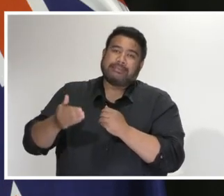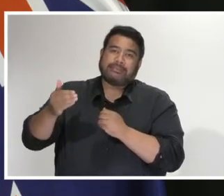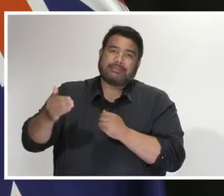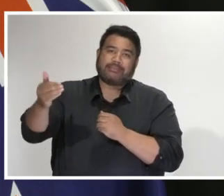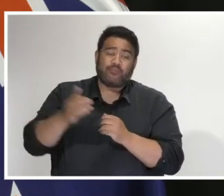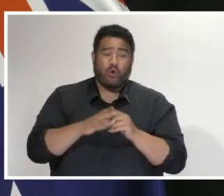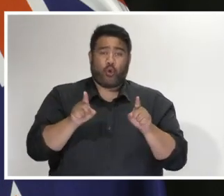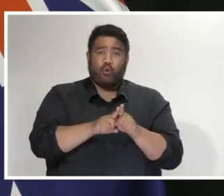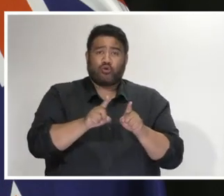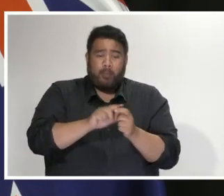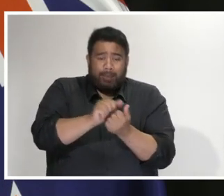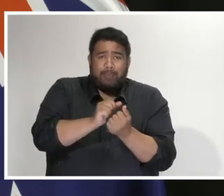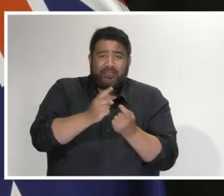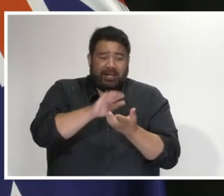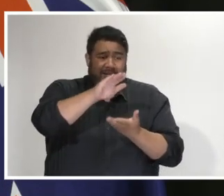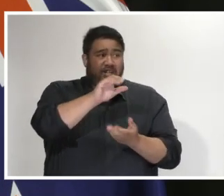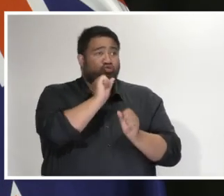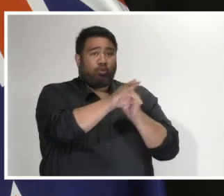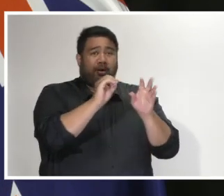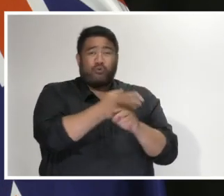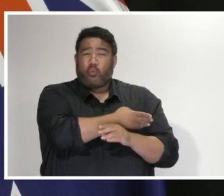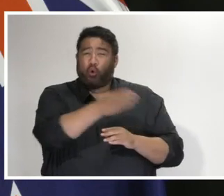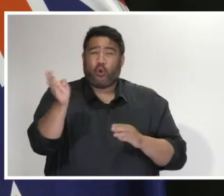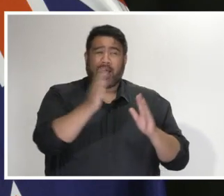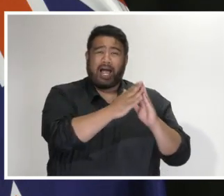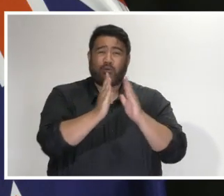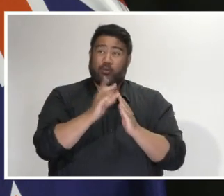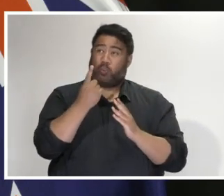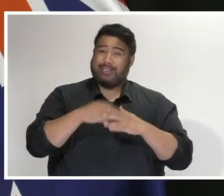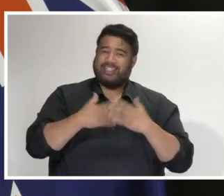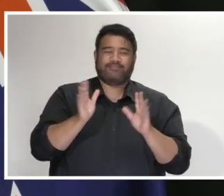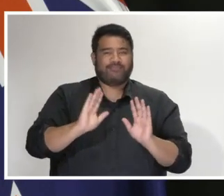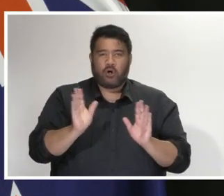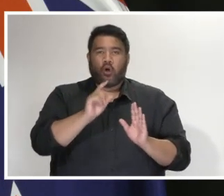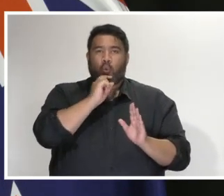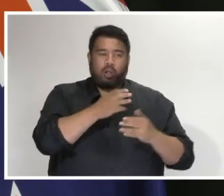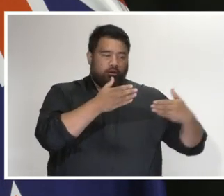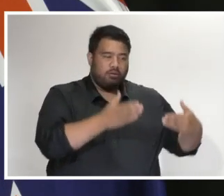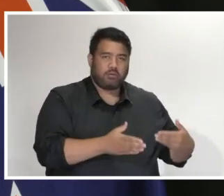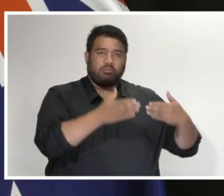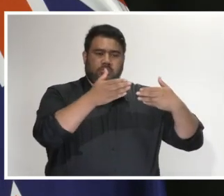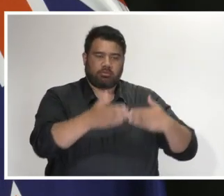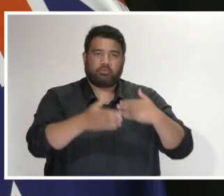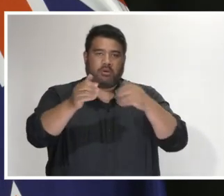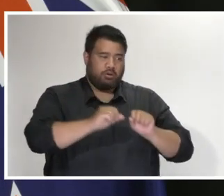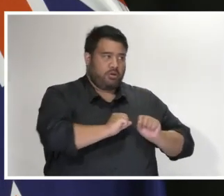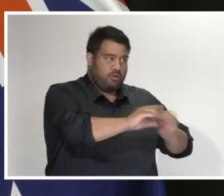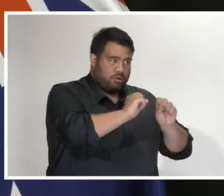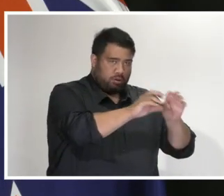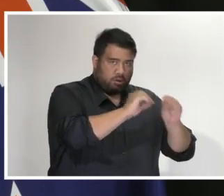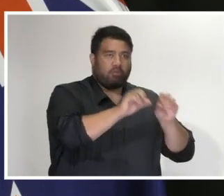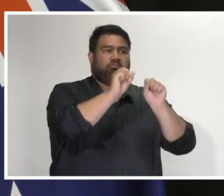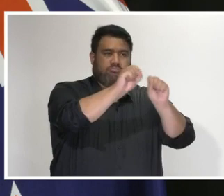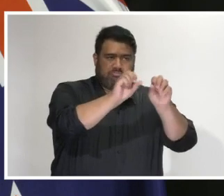materials to every home on day one. So the materials will be delivered in waves, and bear in mind that the work the ministry is doing